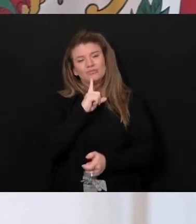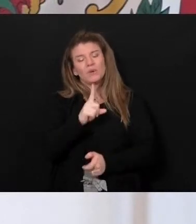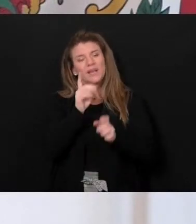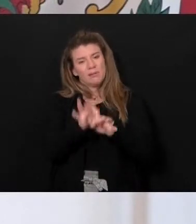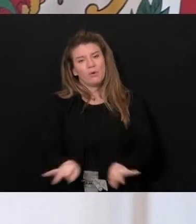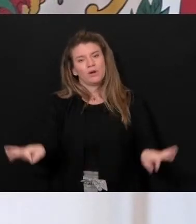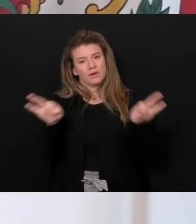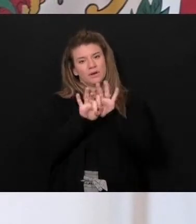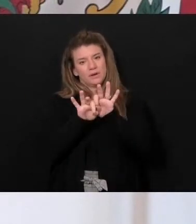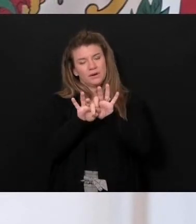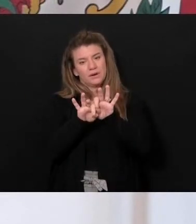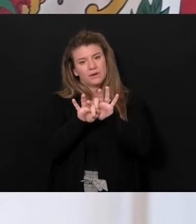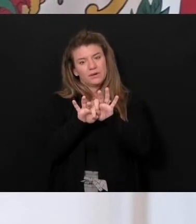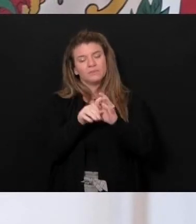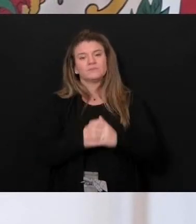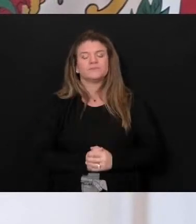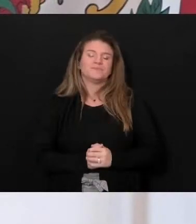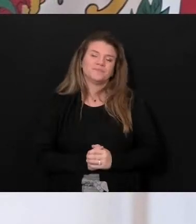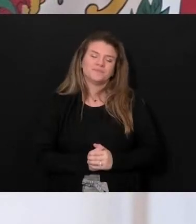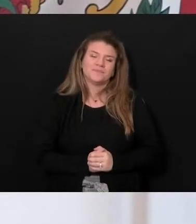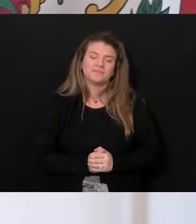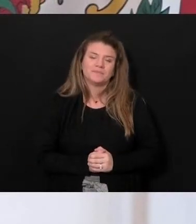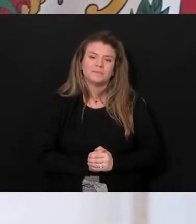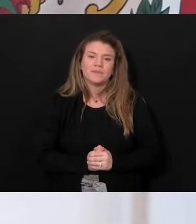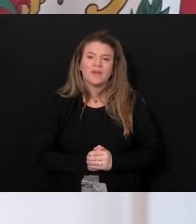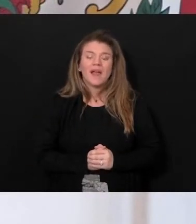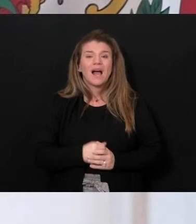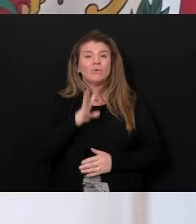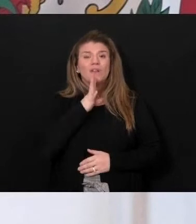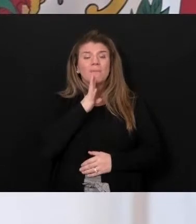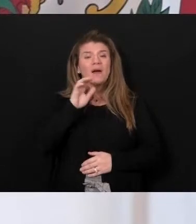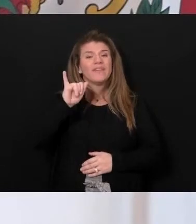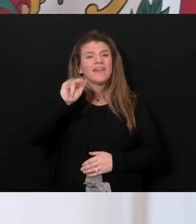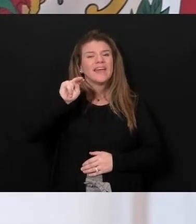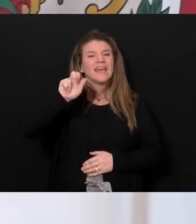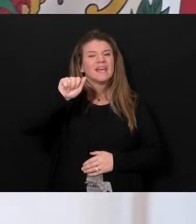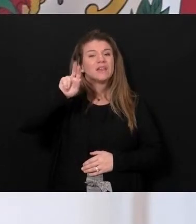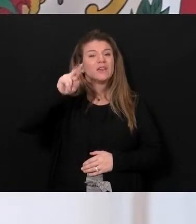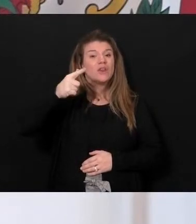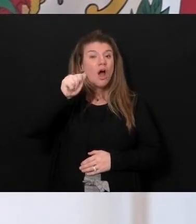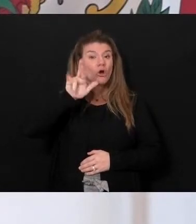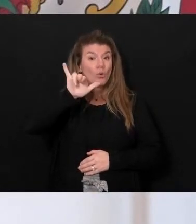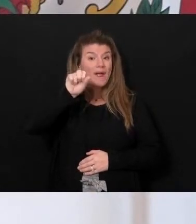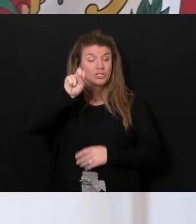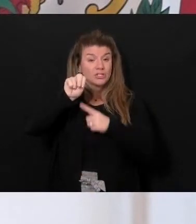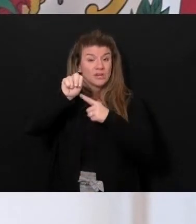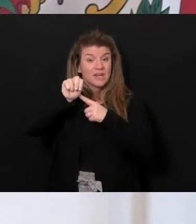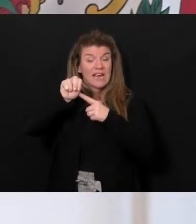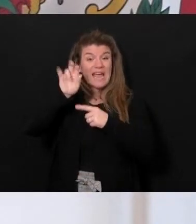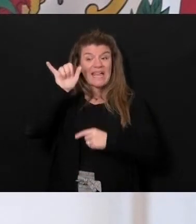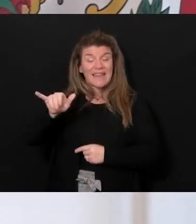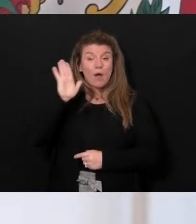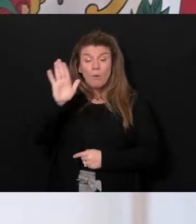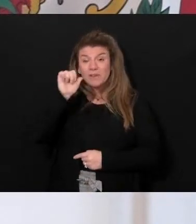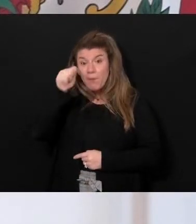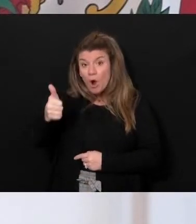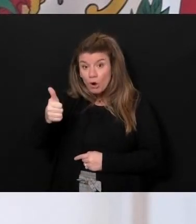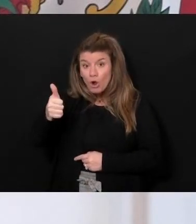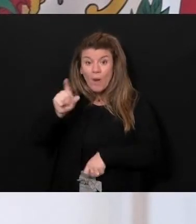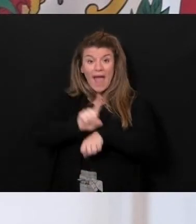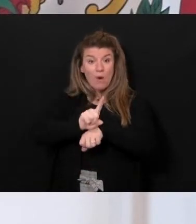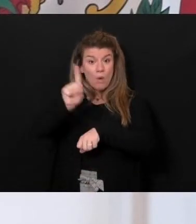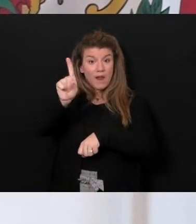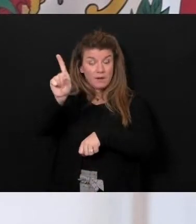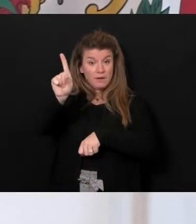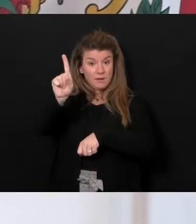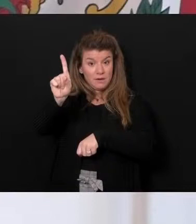important. I want to talk to you just a second about the inauguration. And, you know, it's going to be tomorrow at 1